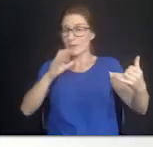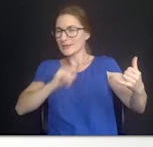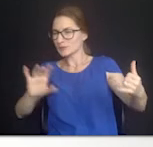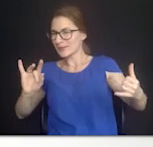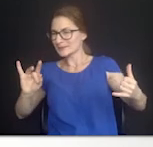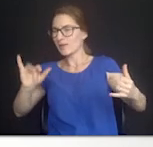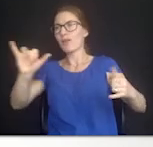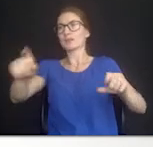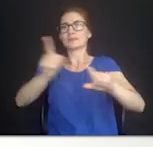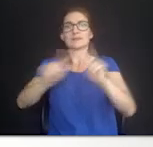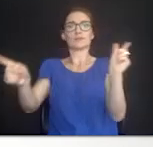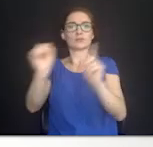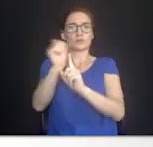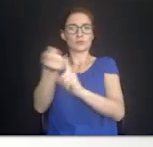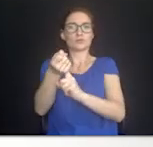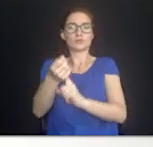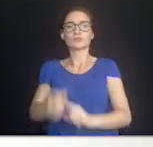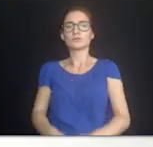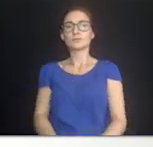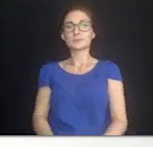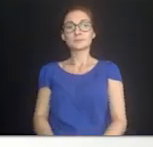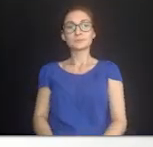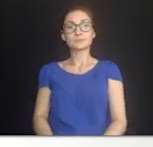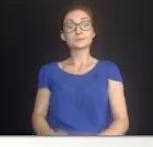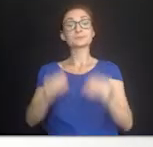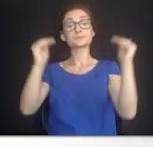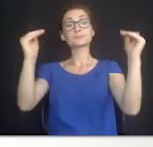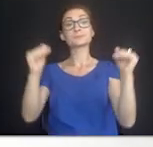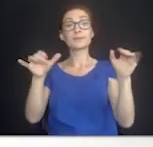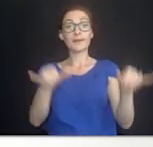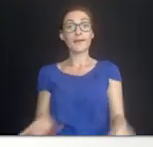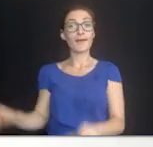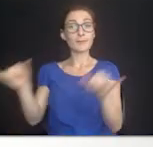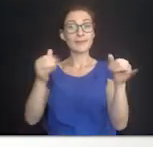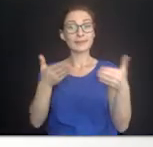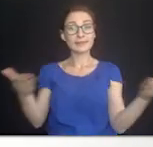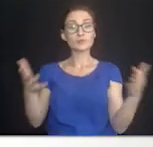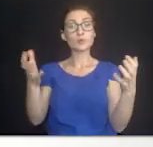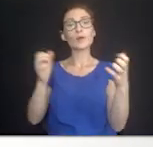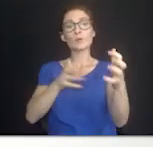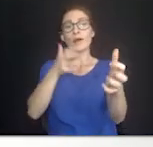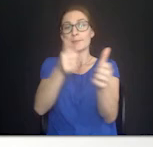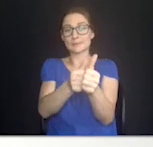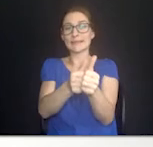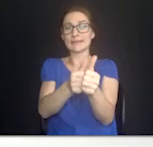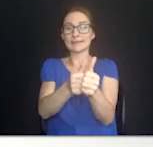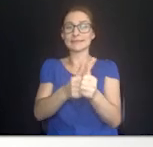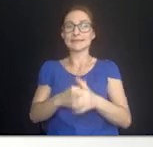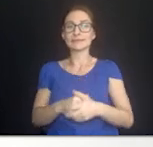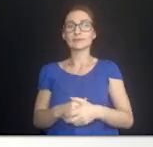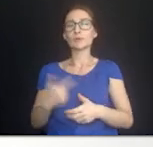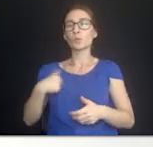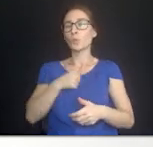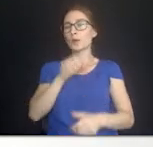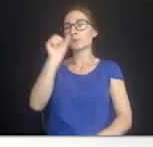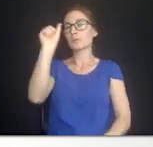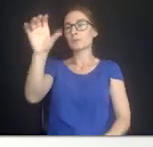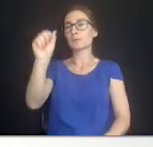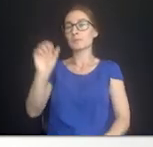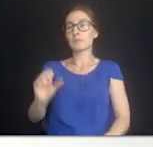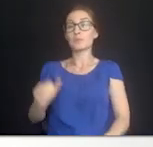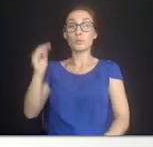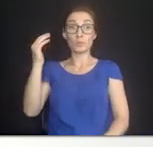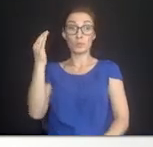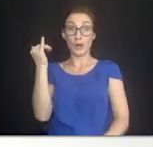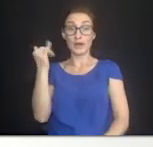So some common things that we want to make sure to update, and we put these up here because I tend to